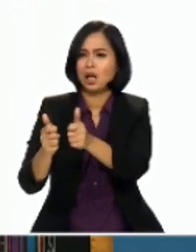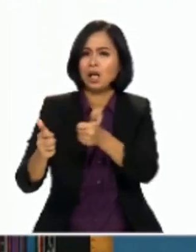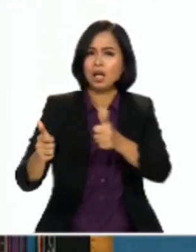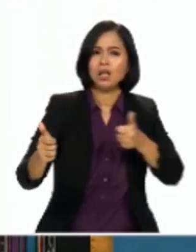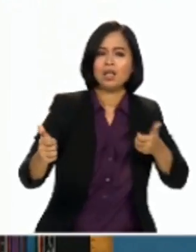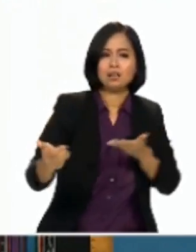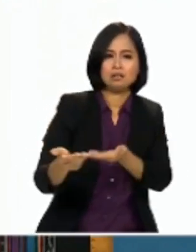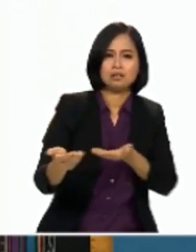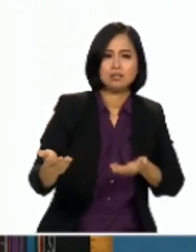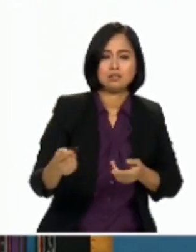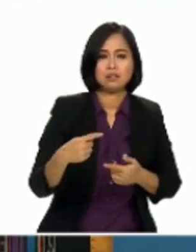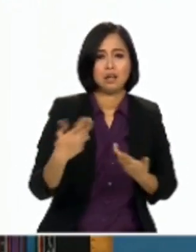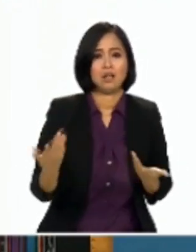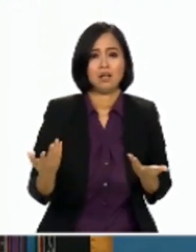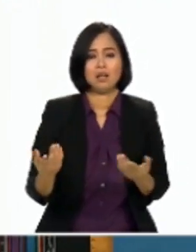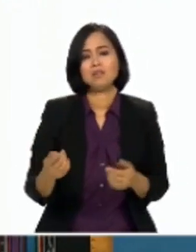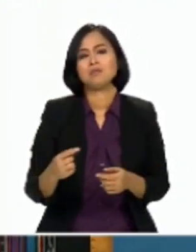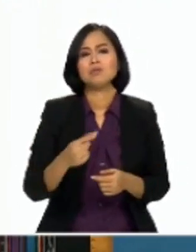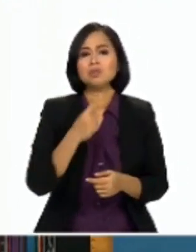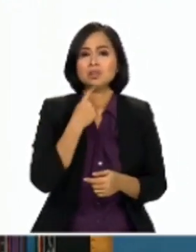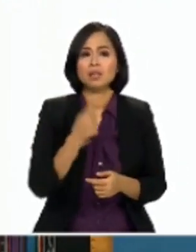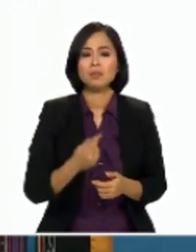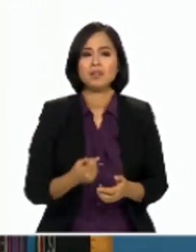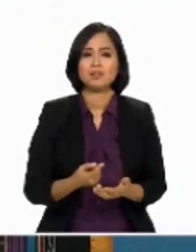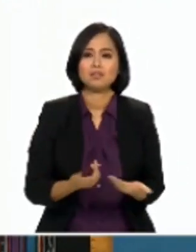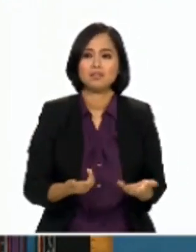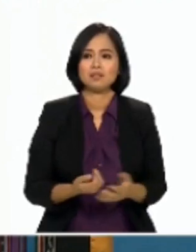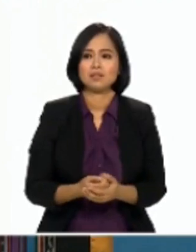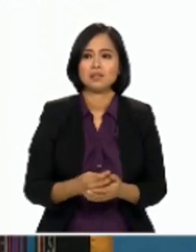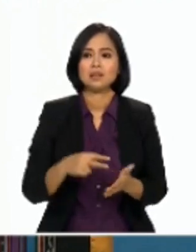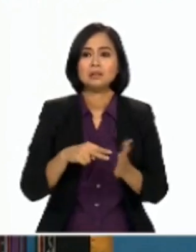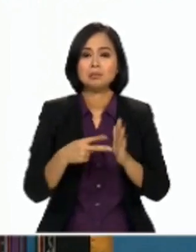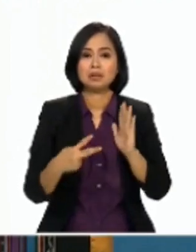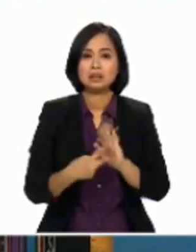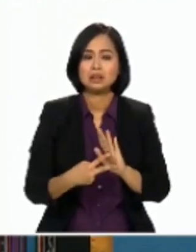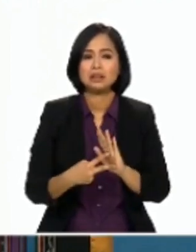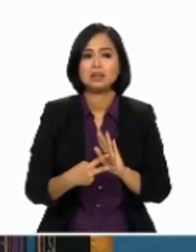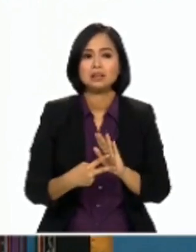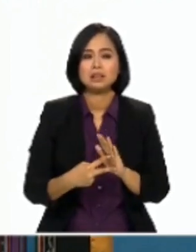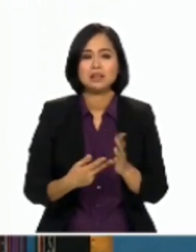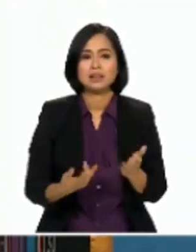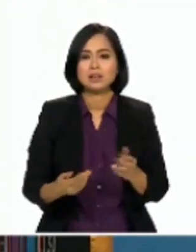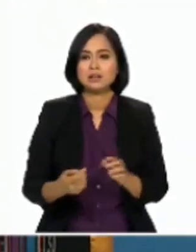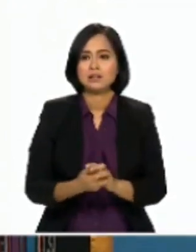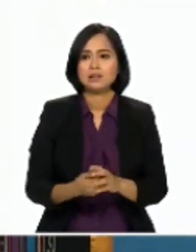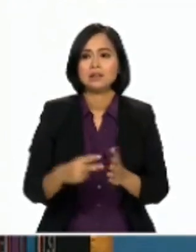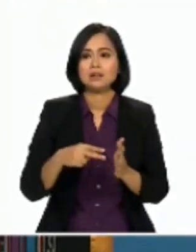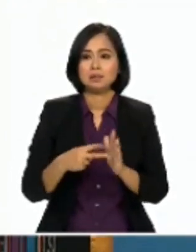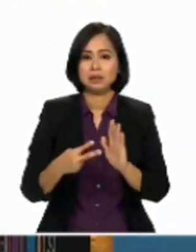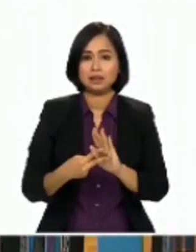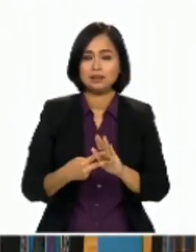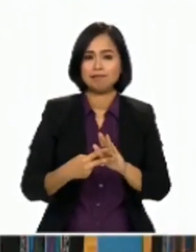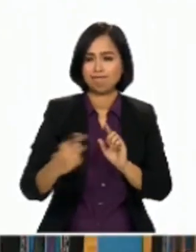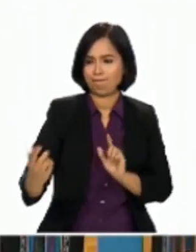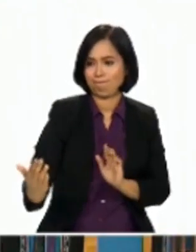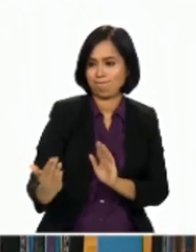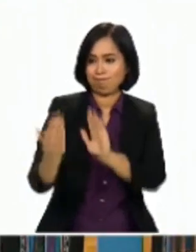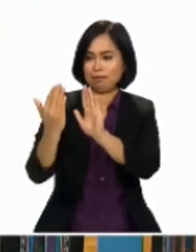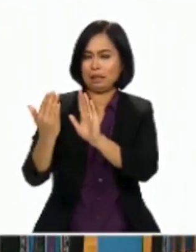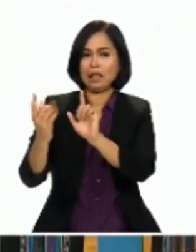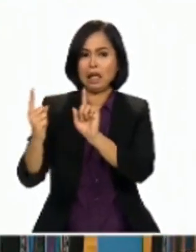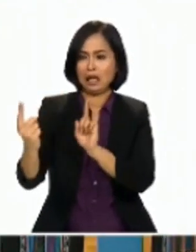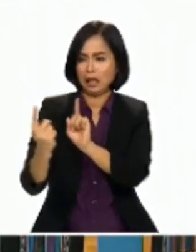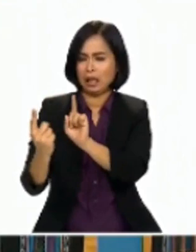Pagsabi na umatras, that was a kind of a compromise. Tayo ang umatras.